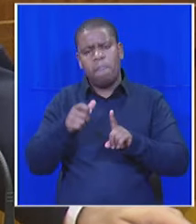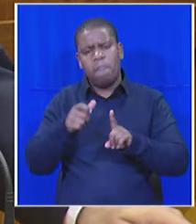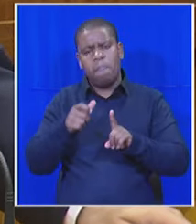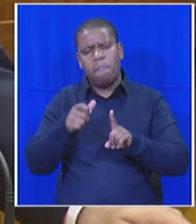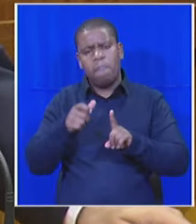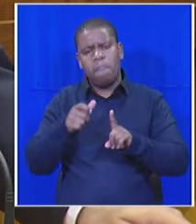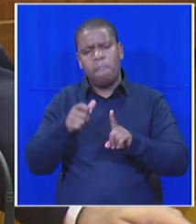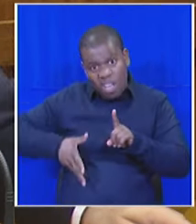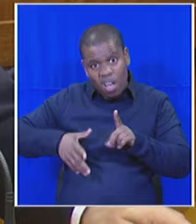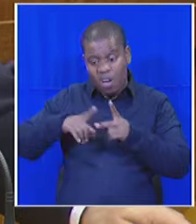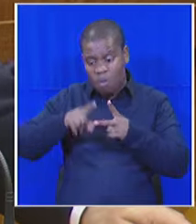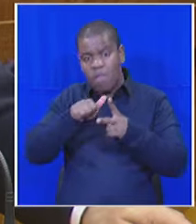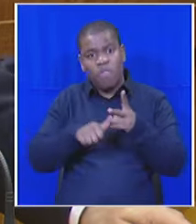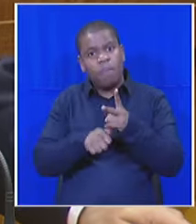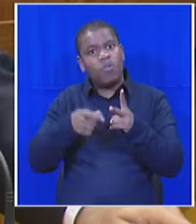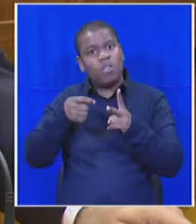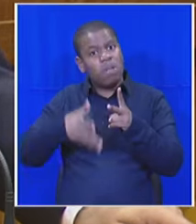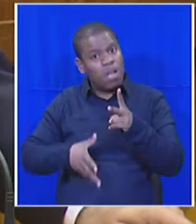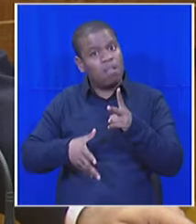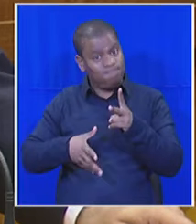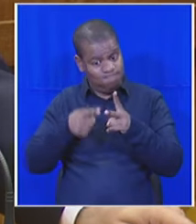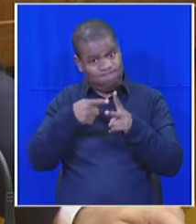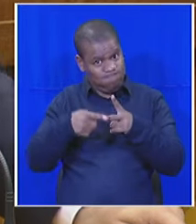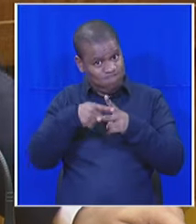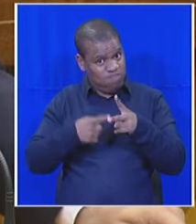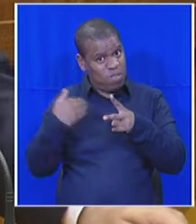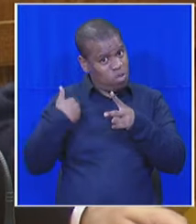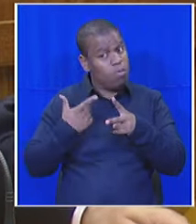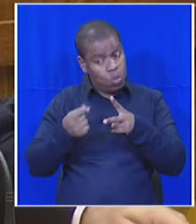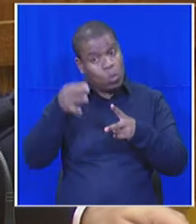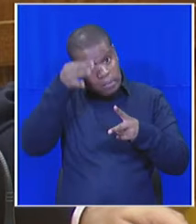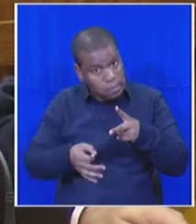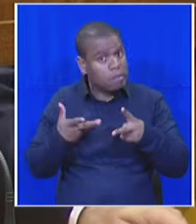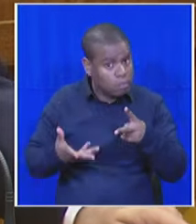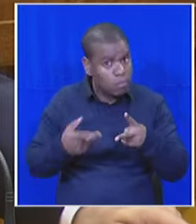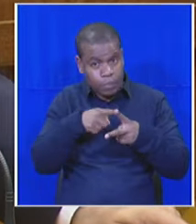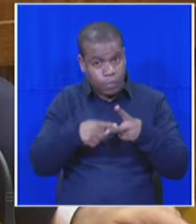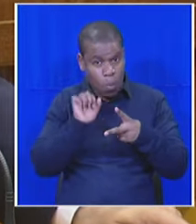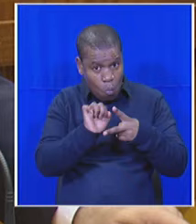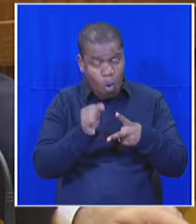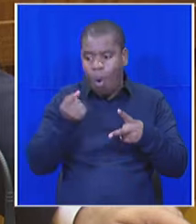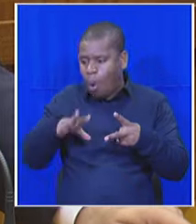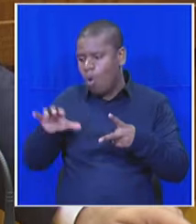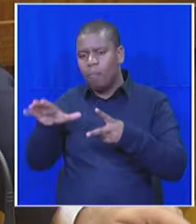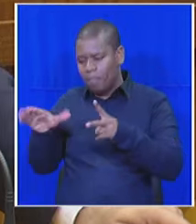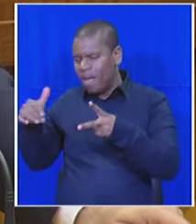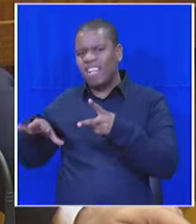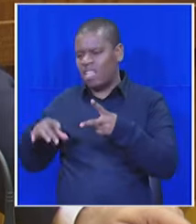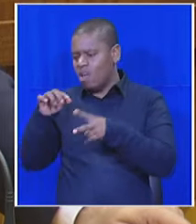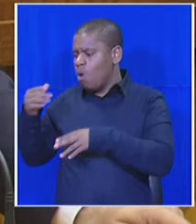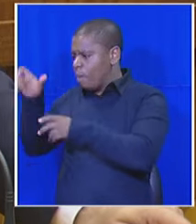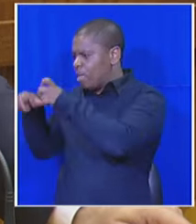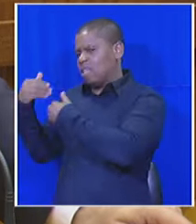Speaker? Who advised the ANC to take those unlawful decisions? The members of the ad hoc committee, are they going to take